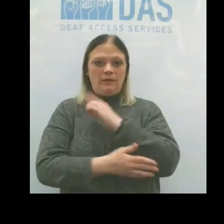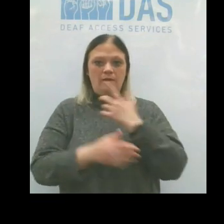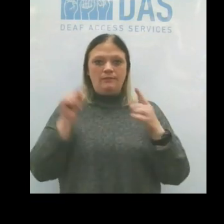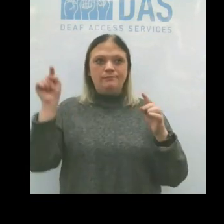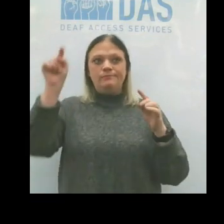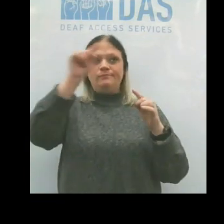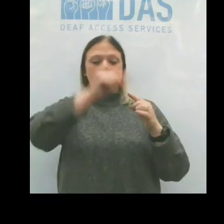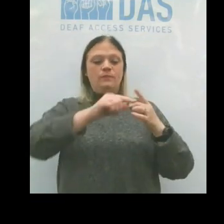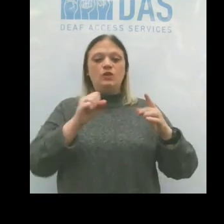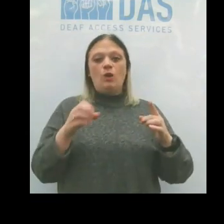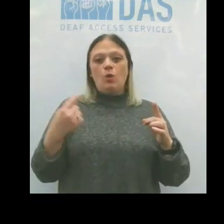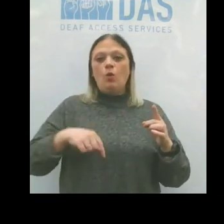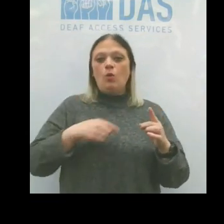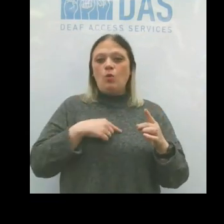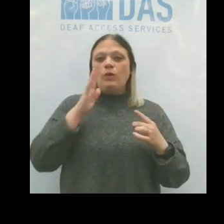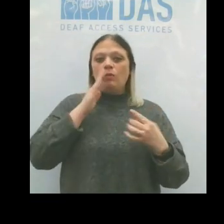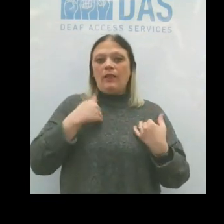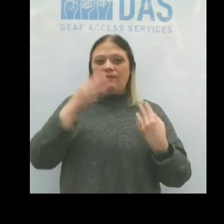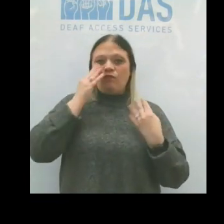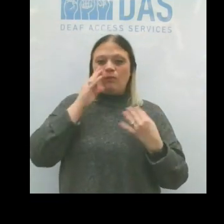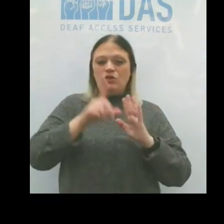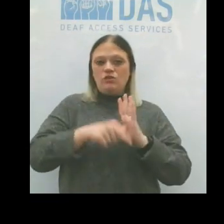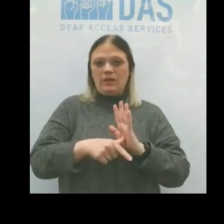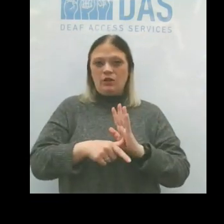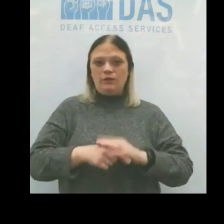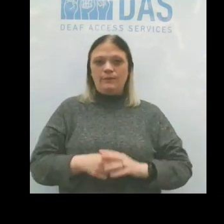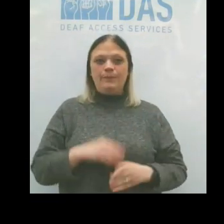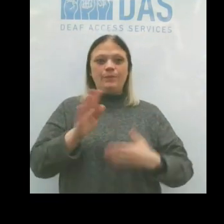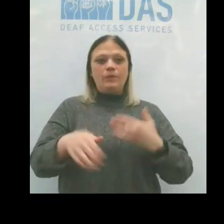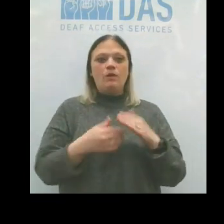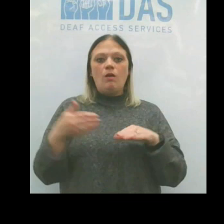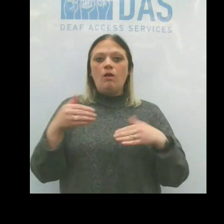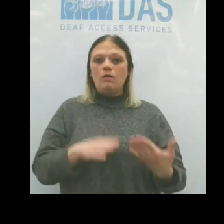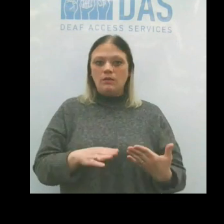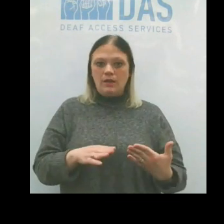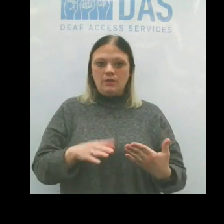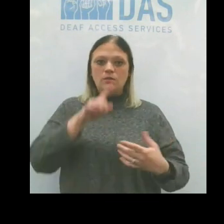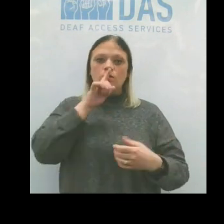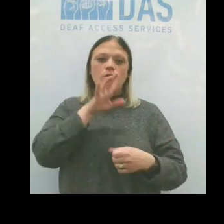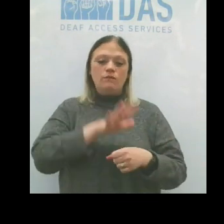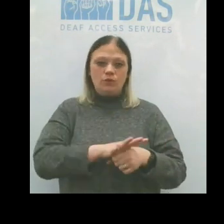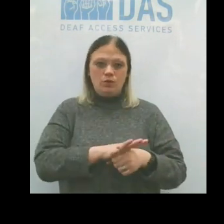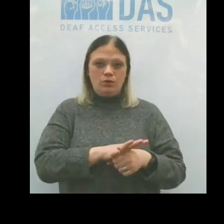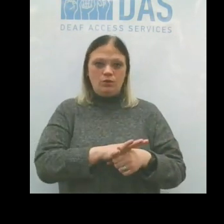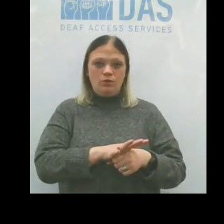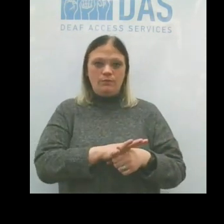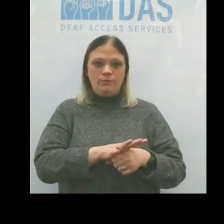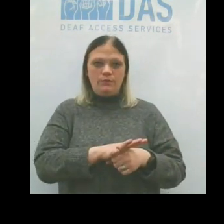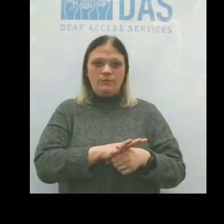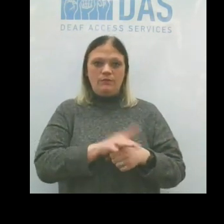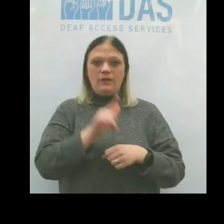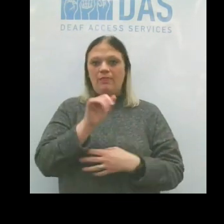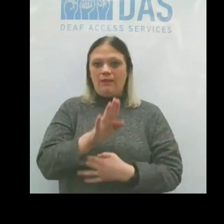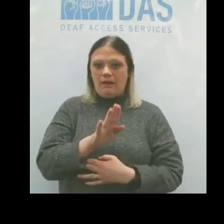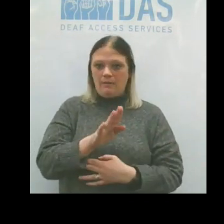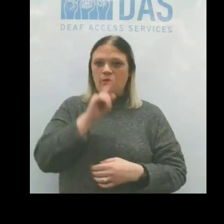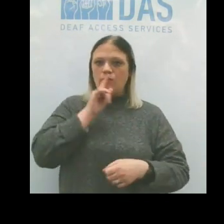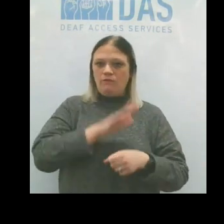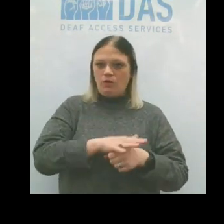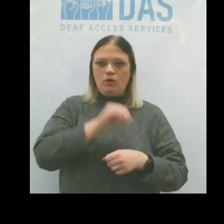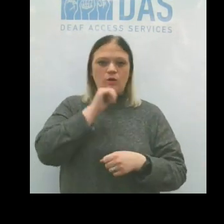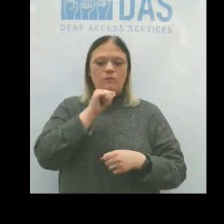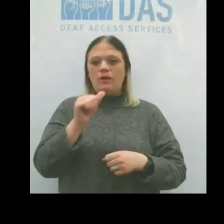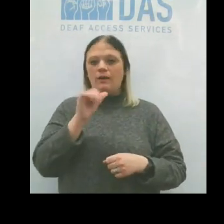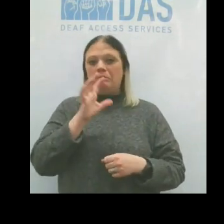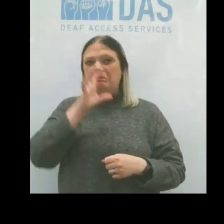Genesee County. So we'll have that data later. All of these deaths, of course, were lab-confirmed deaths. There's no presumed positive cases